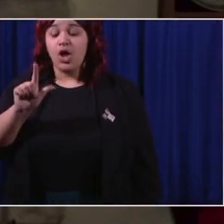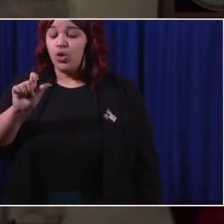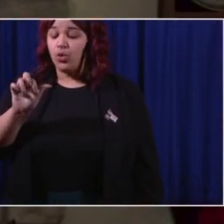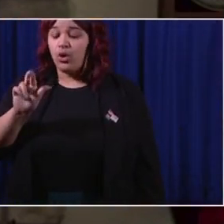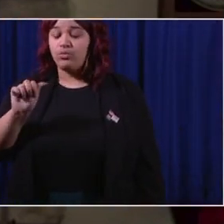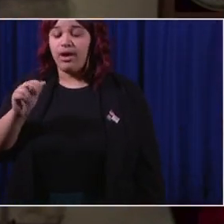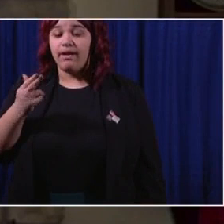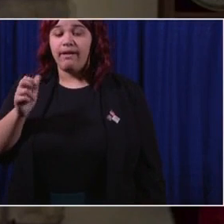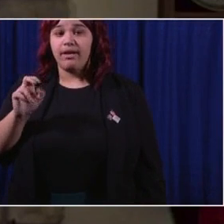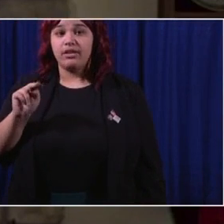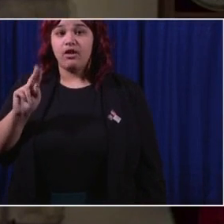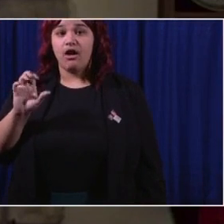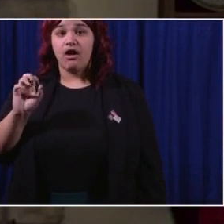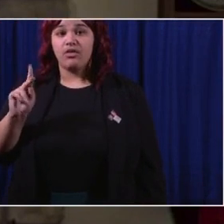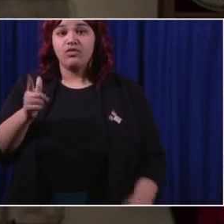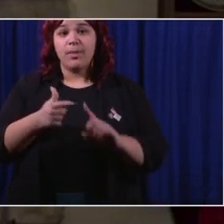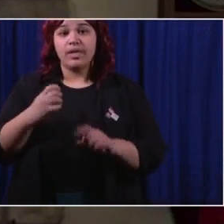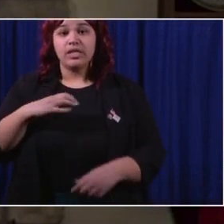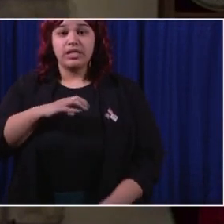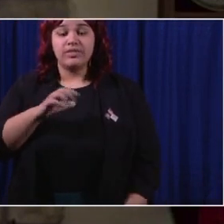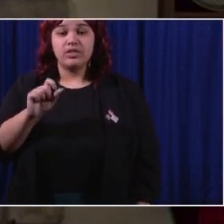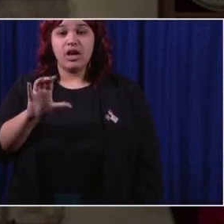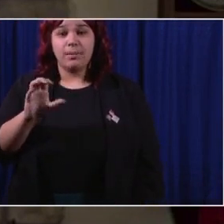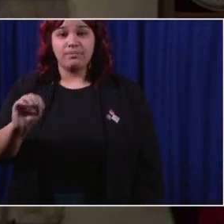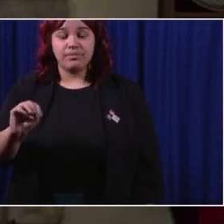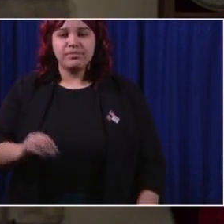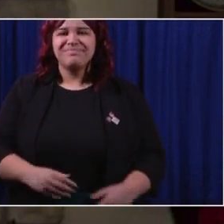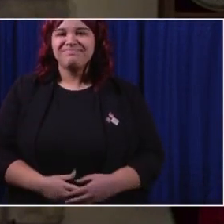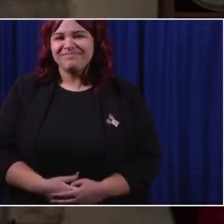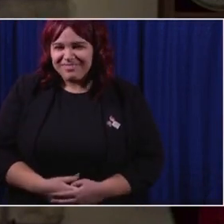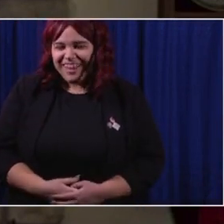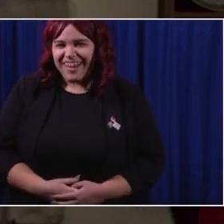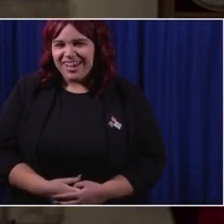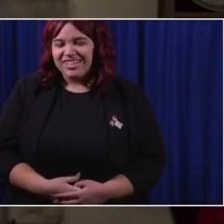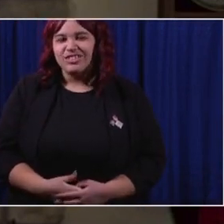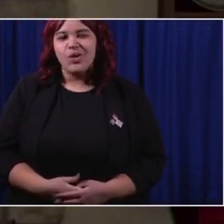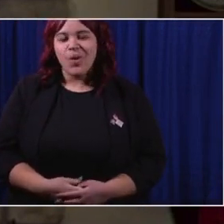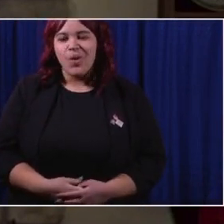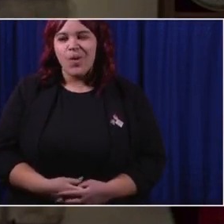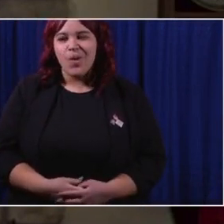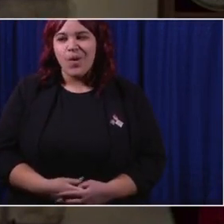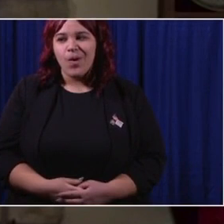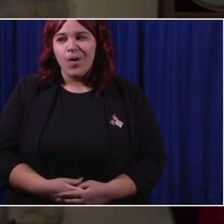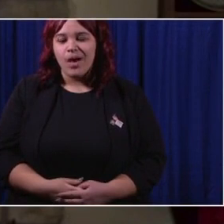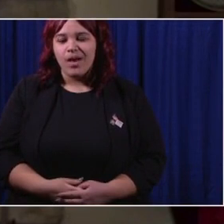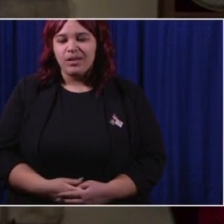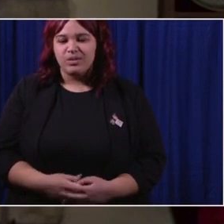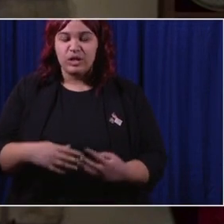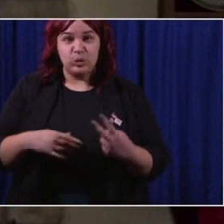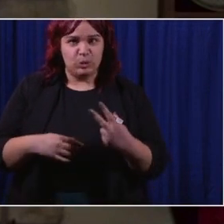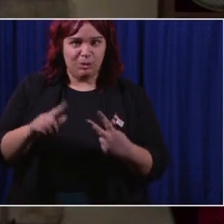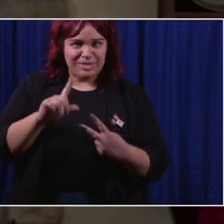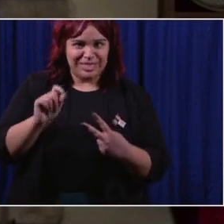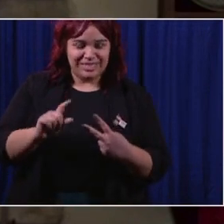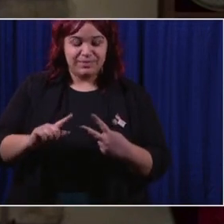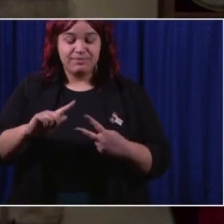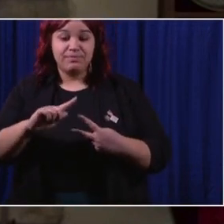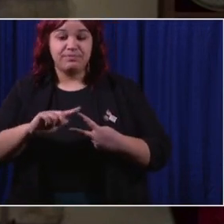Laura. Hi. When will you decide on whether to allow crowds? I have two questions. Crowds